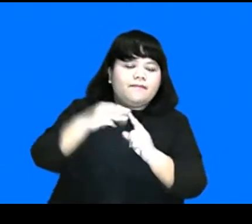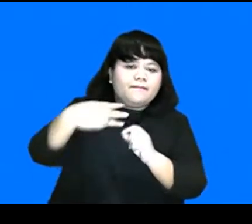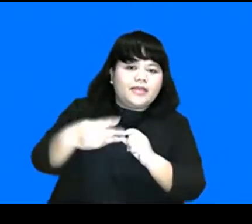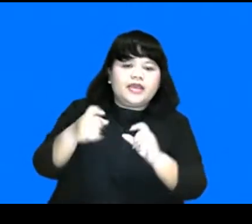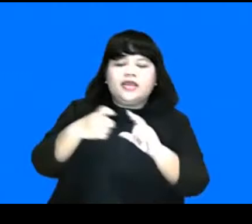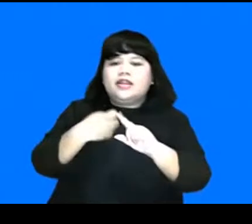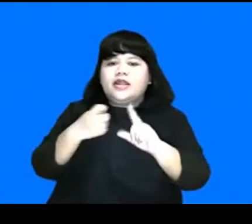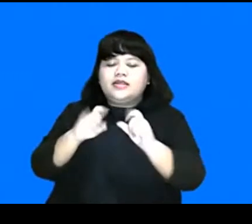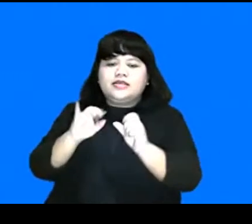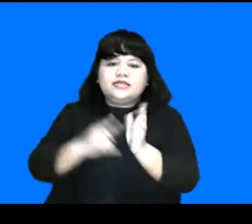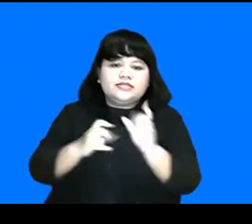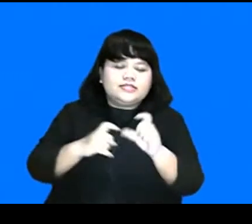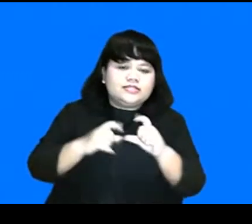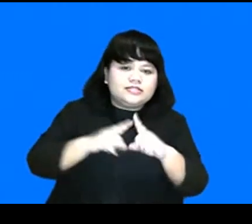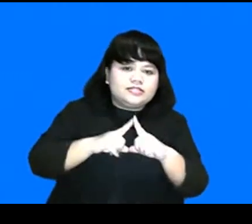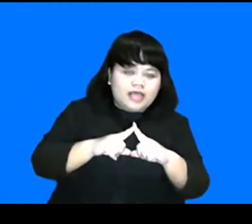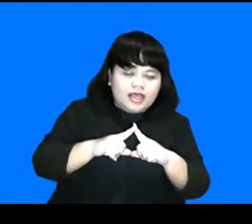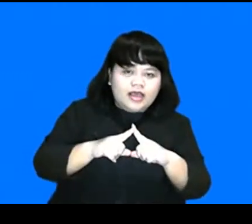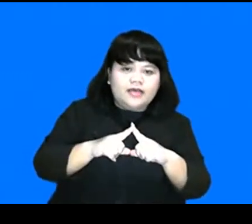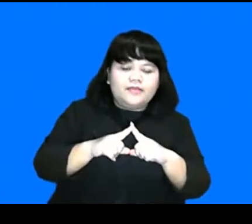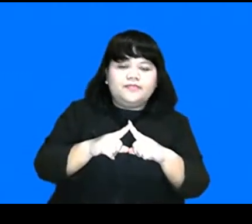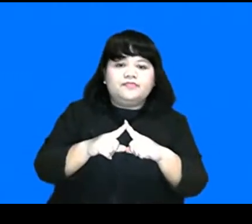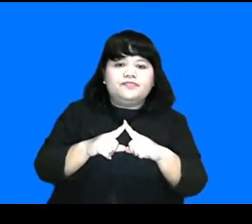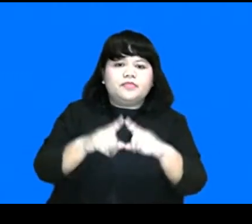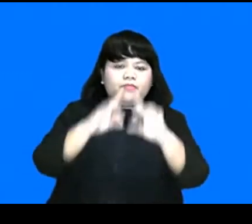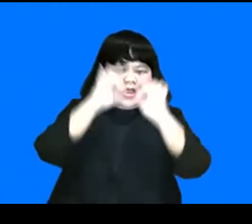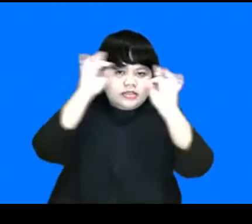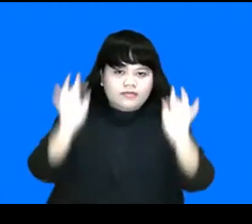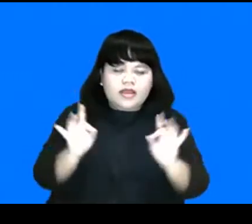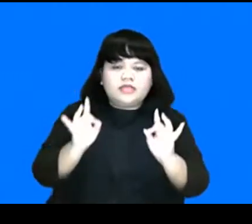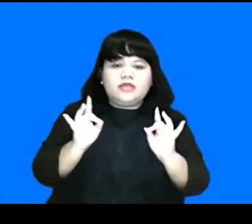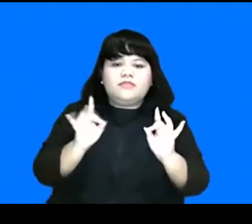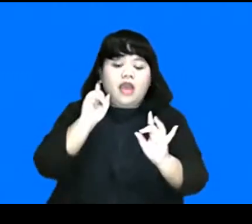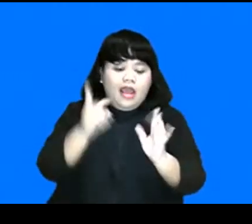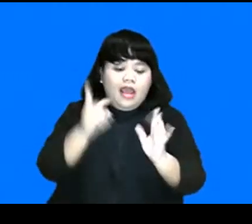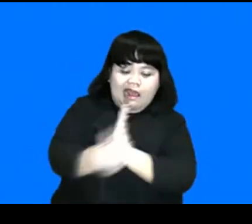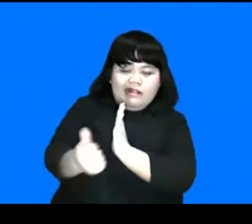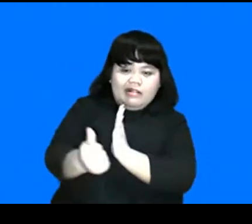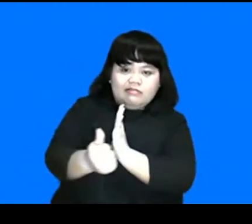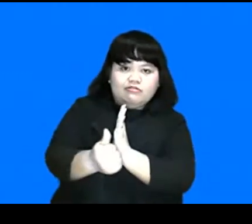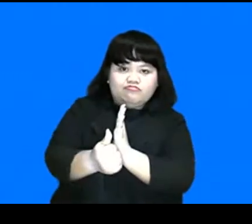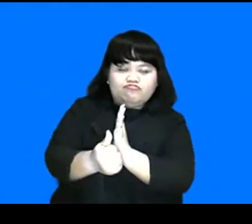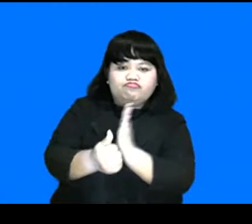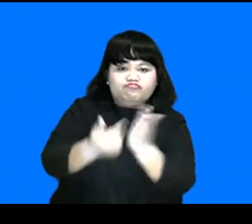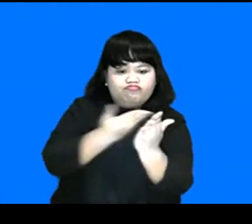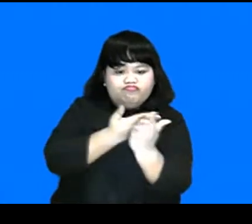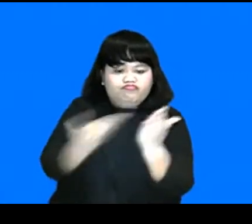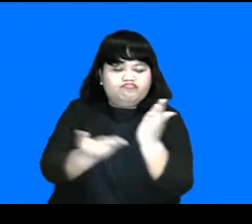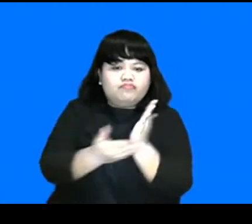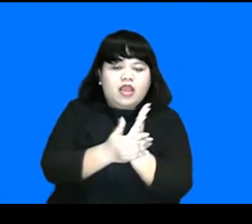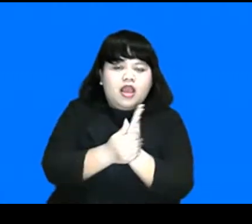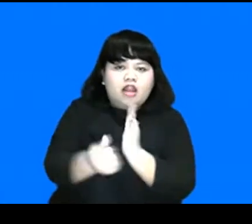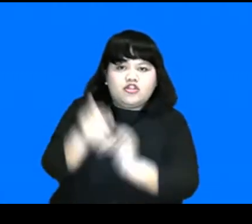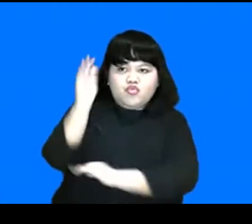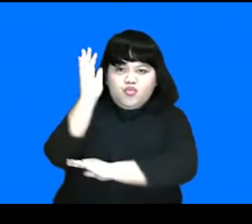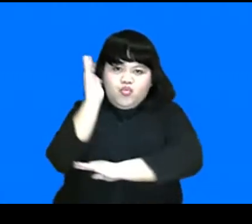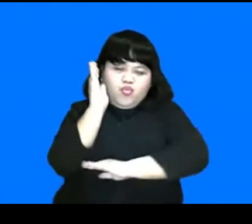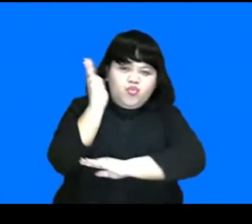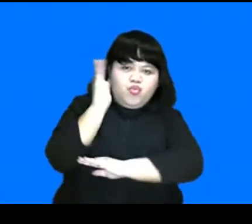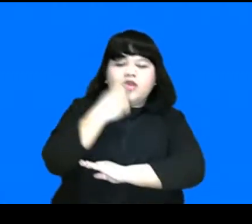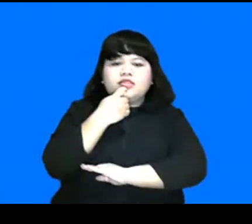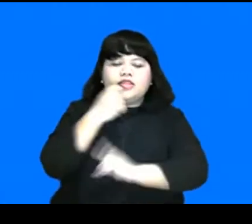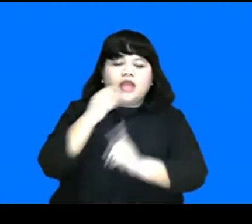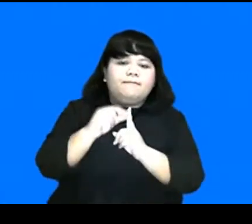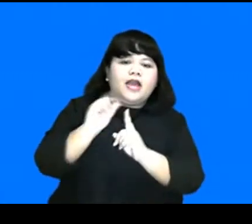We have those who very expert in their field, especially when they talk about the wealth tax. And I'm sure that we are going to have a